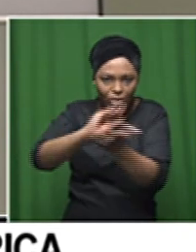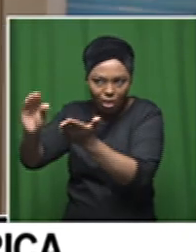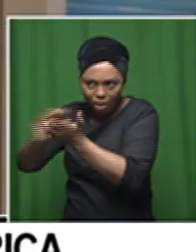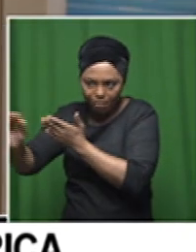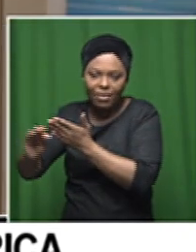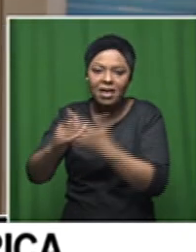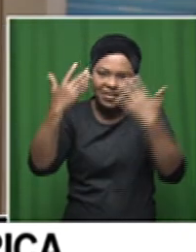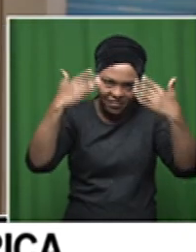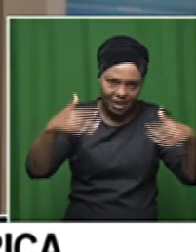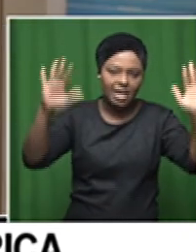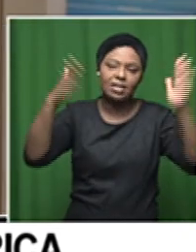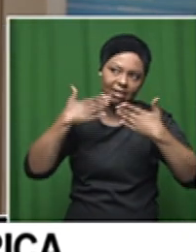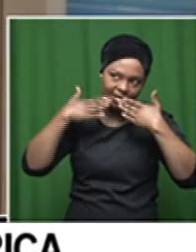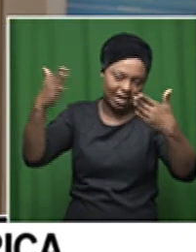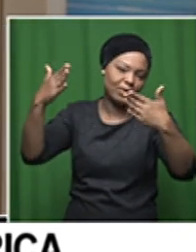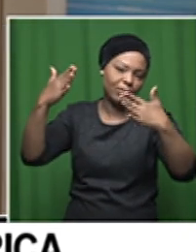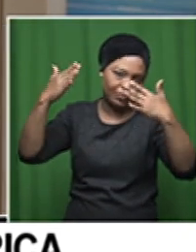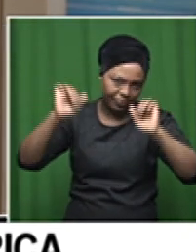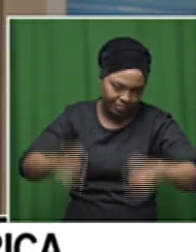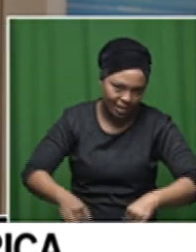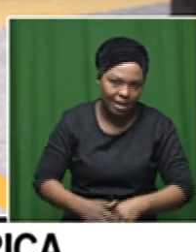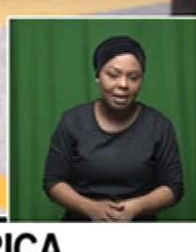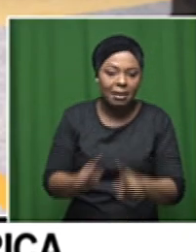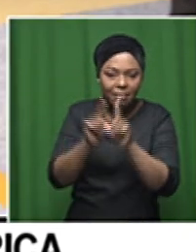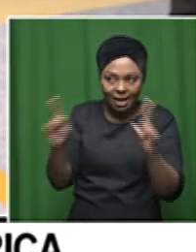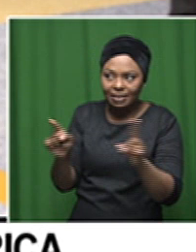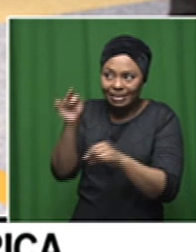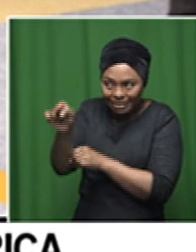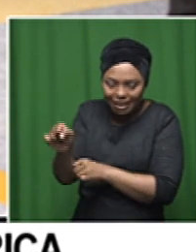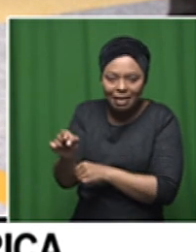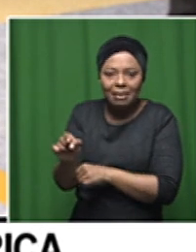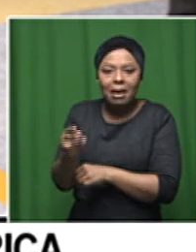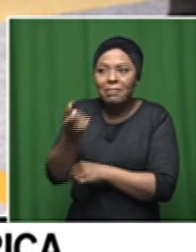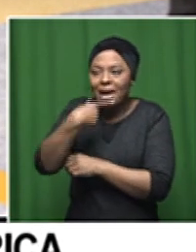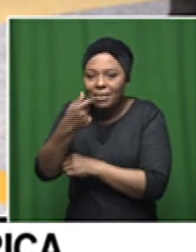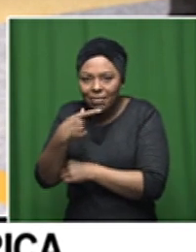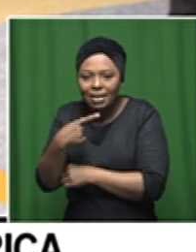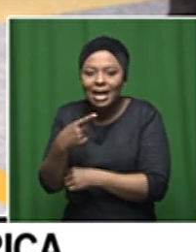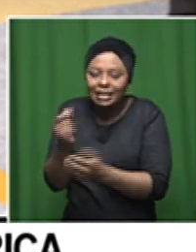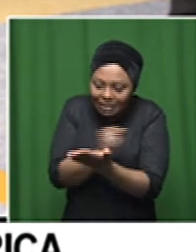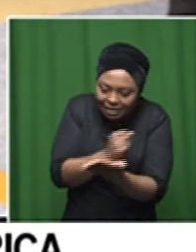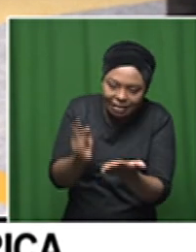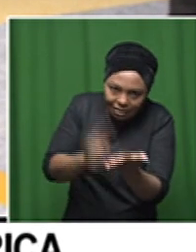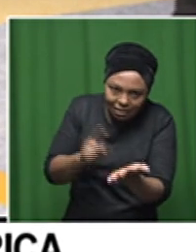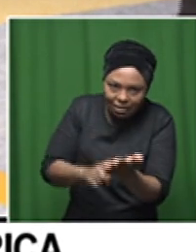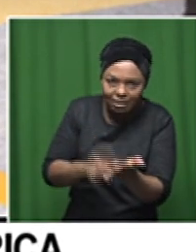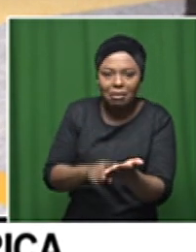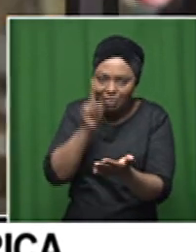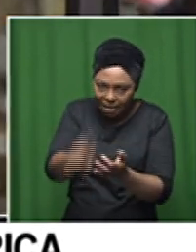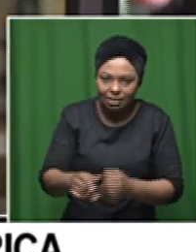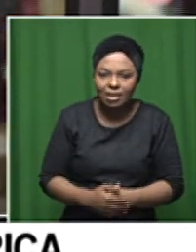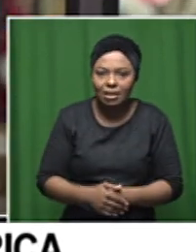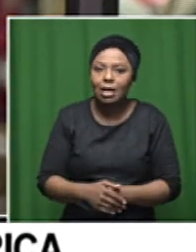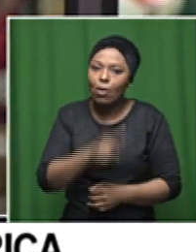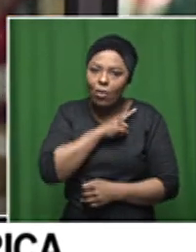you go to the medical store, there's a problem too there. This thing of scanning, you get in there, you